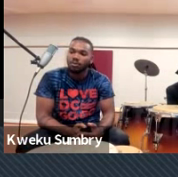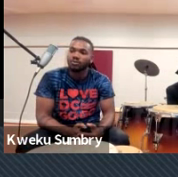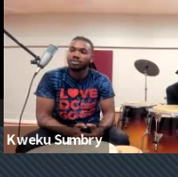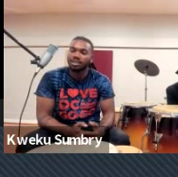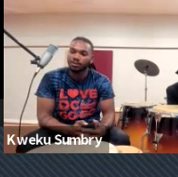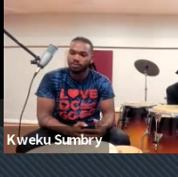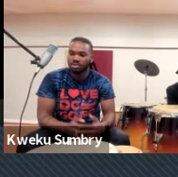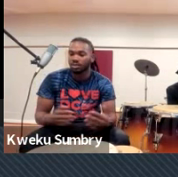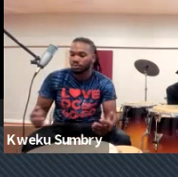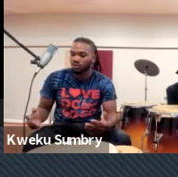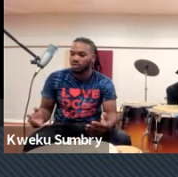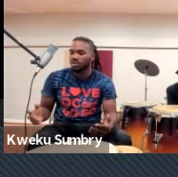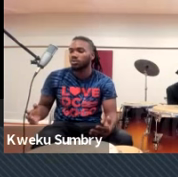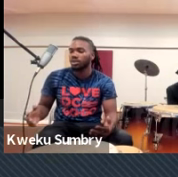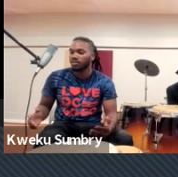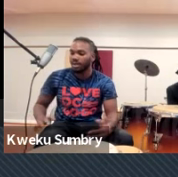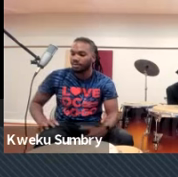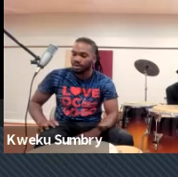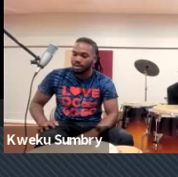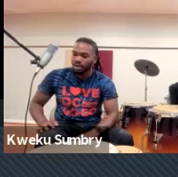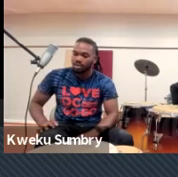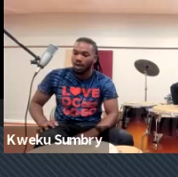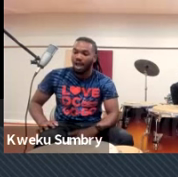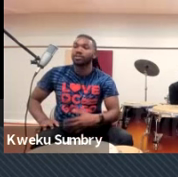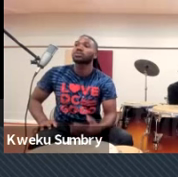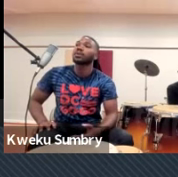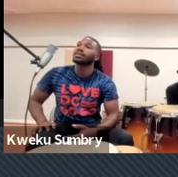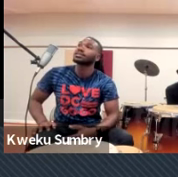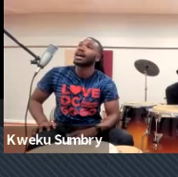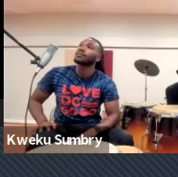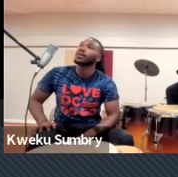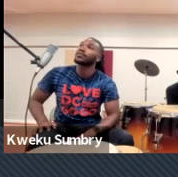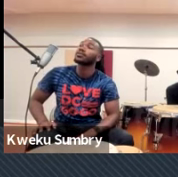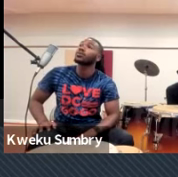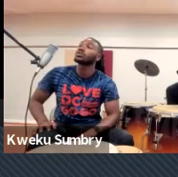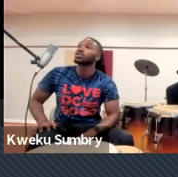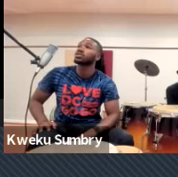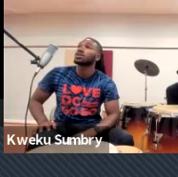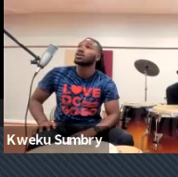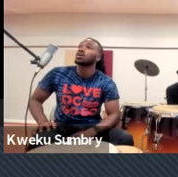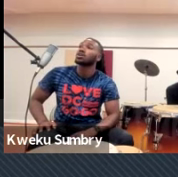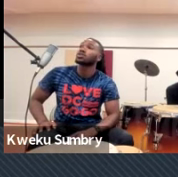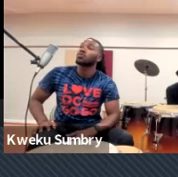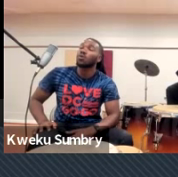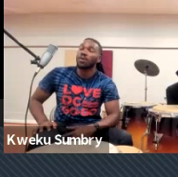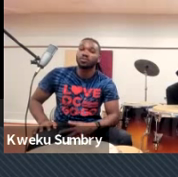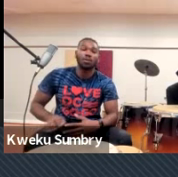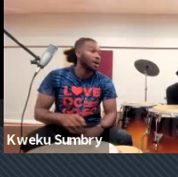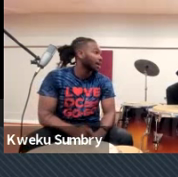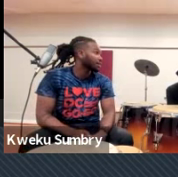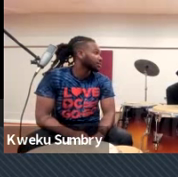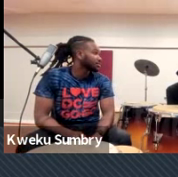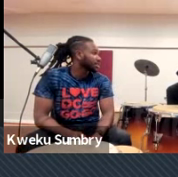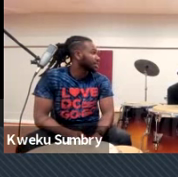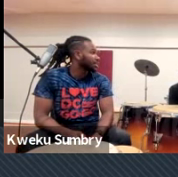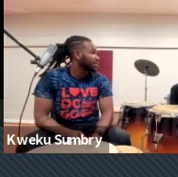party, more of a celebratory situation, maybe, you know, after somebody has gotten married, or just it's more